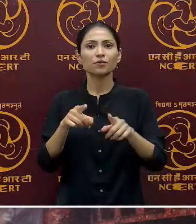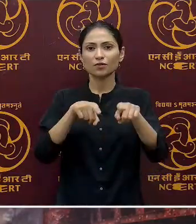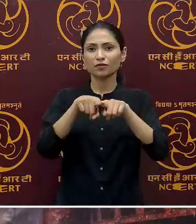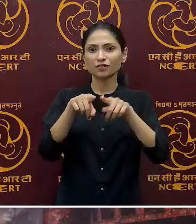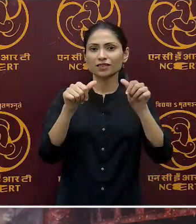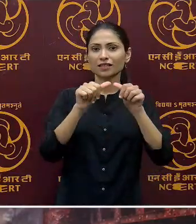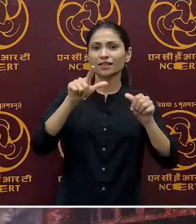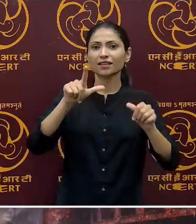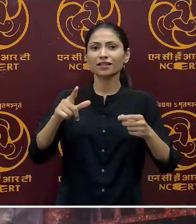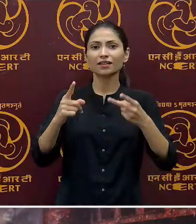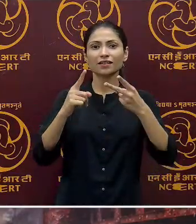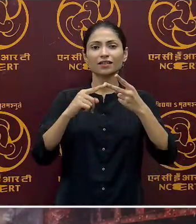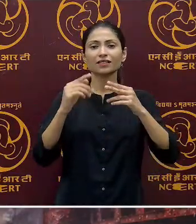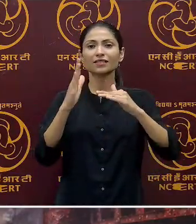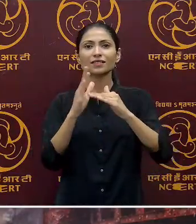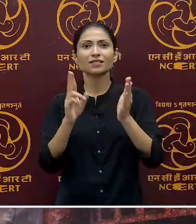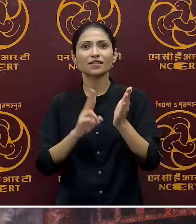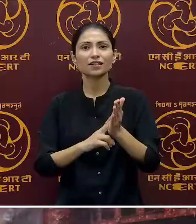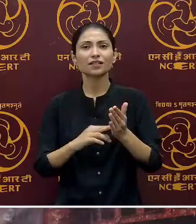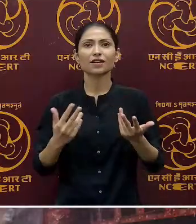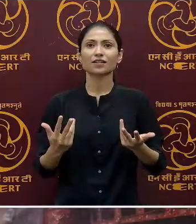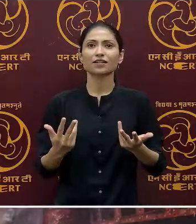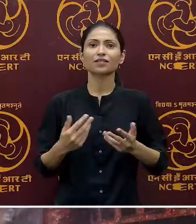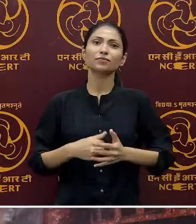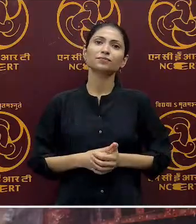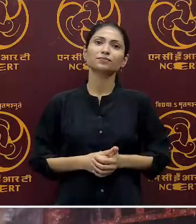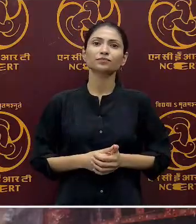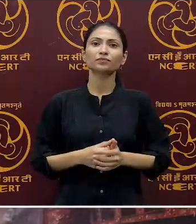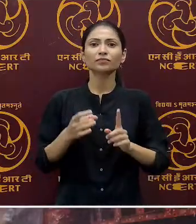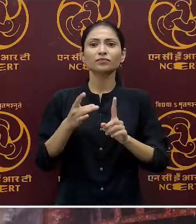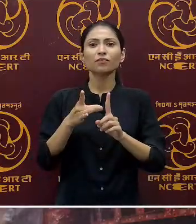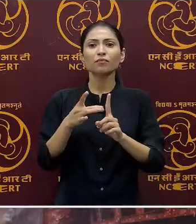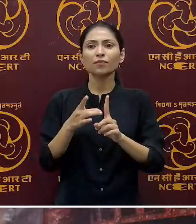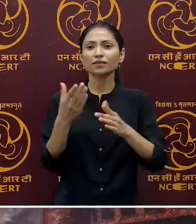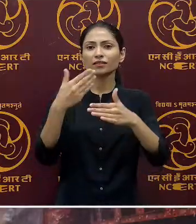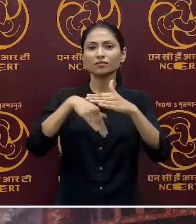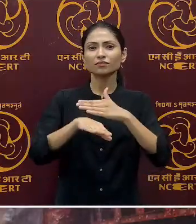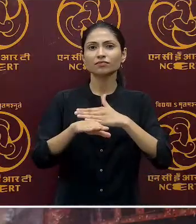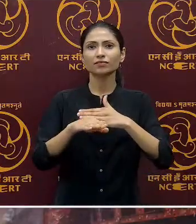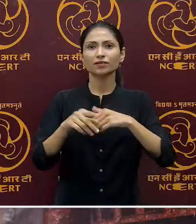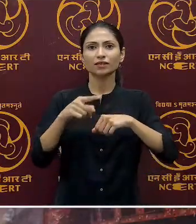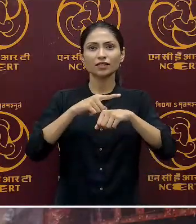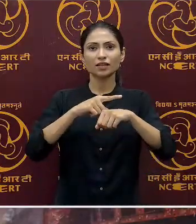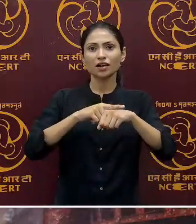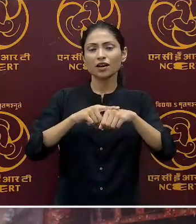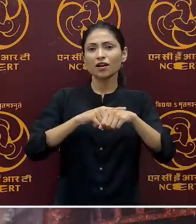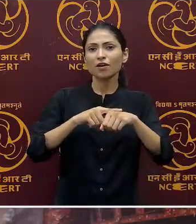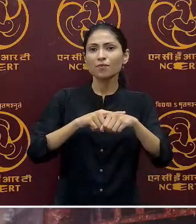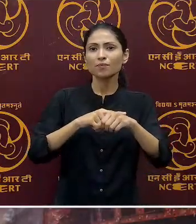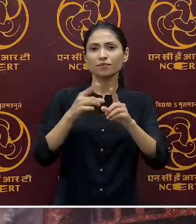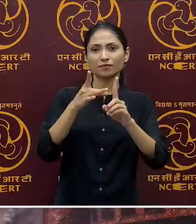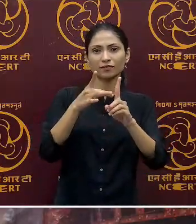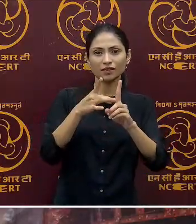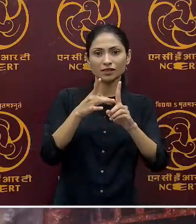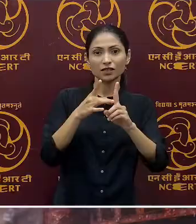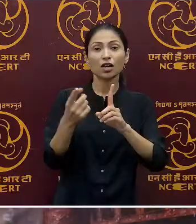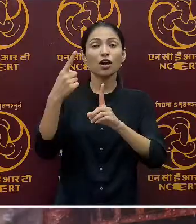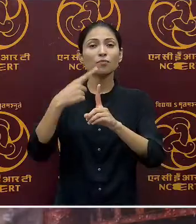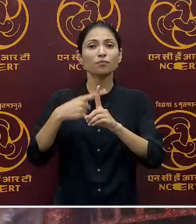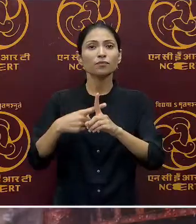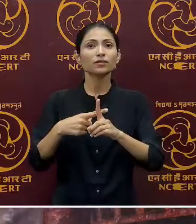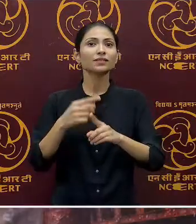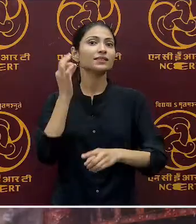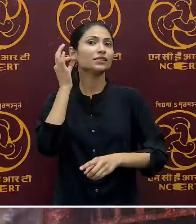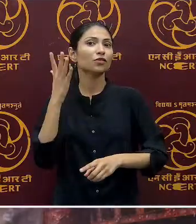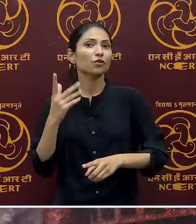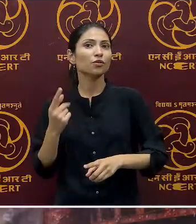zinc, and metal is like copper, iron, silver and gold are less reactive to that of the